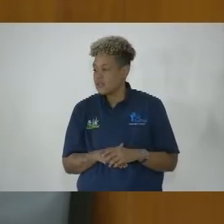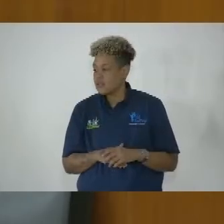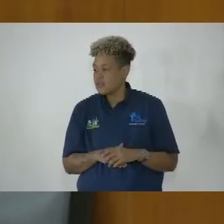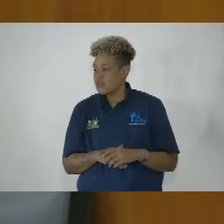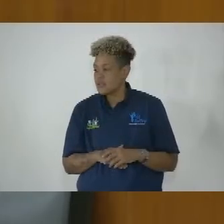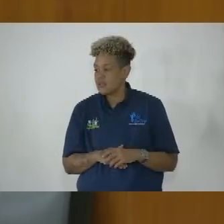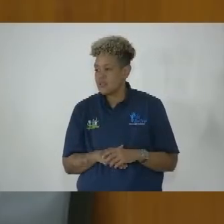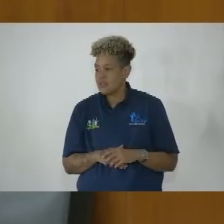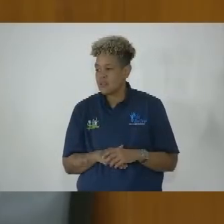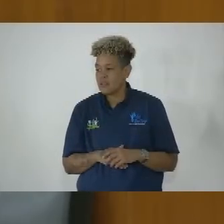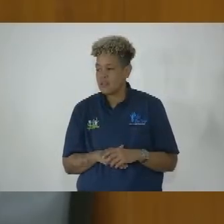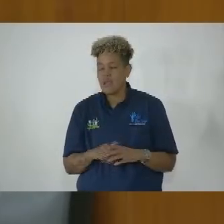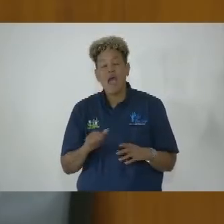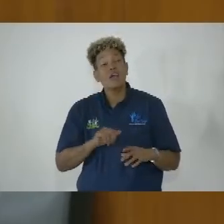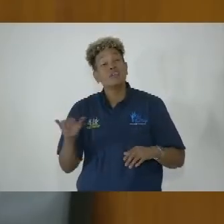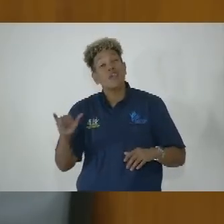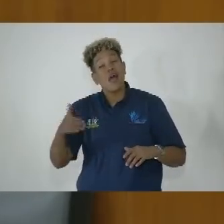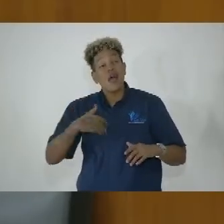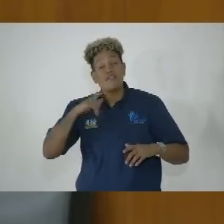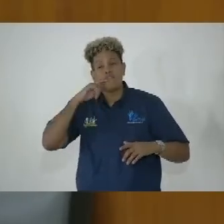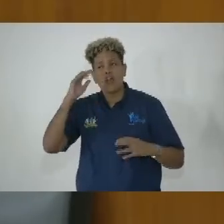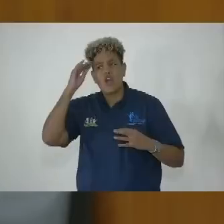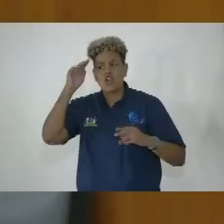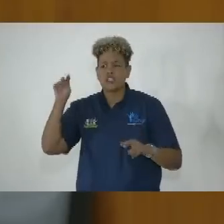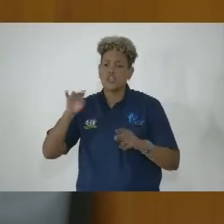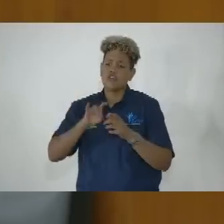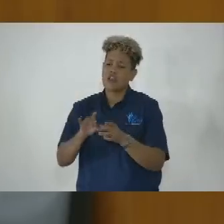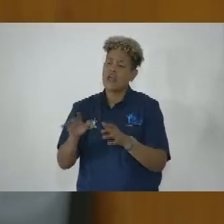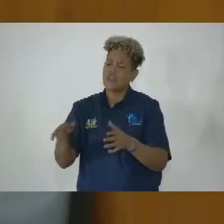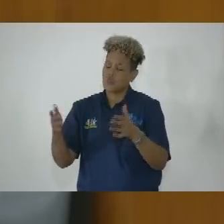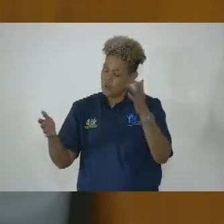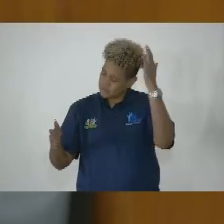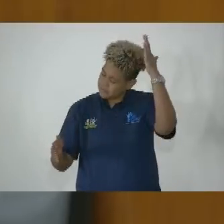But yes, I too had the concern regarding